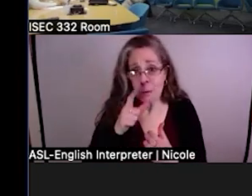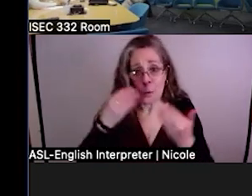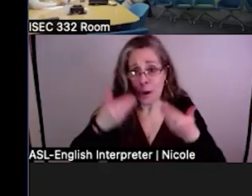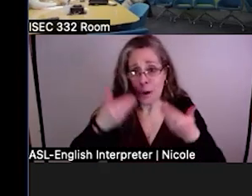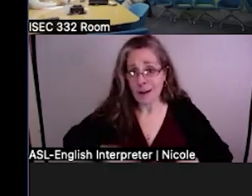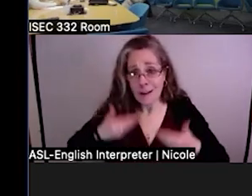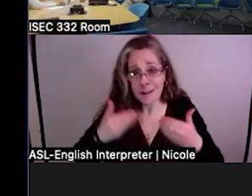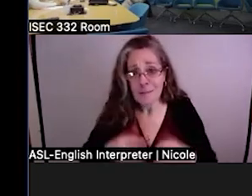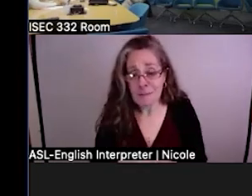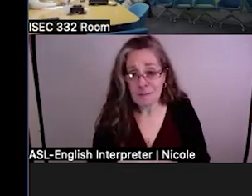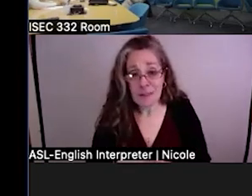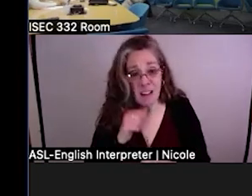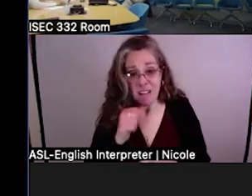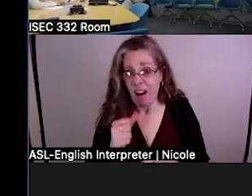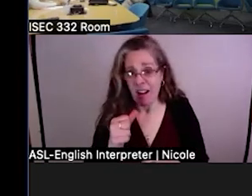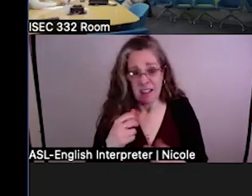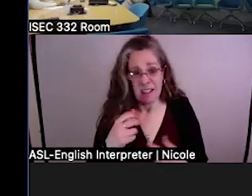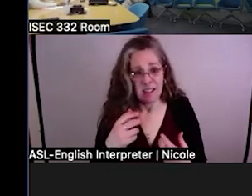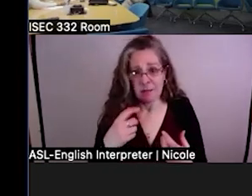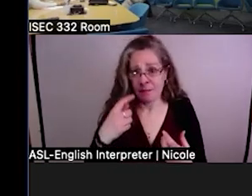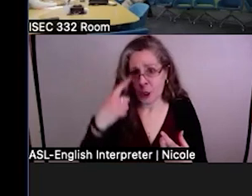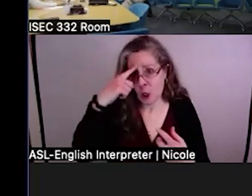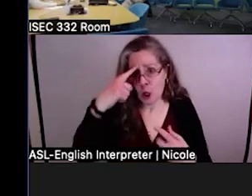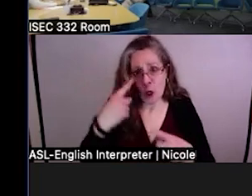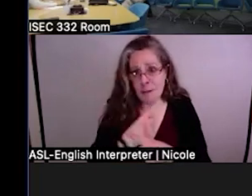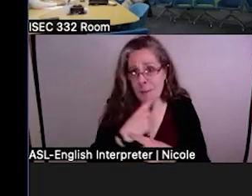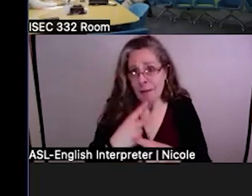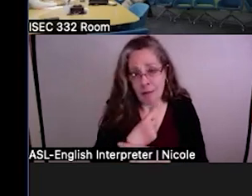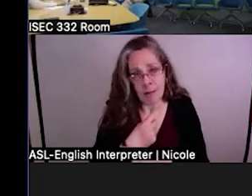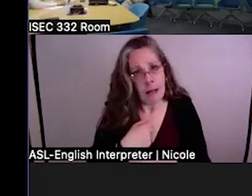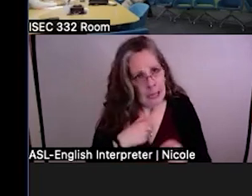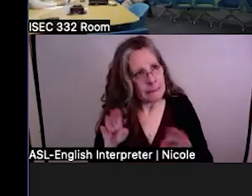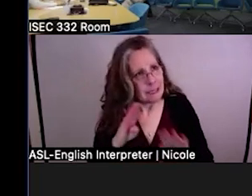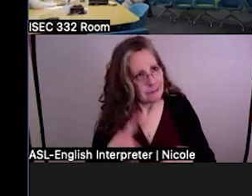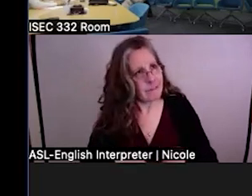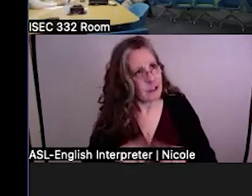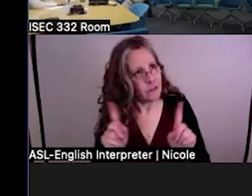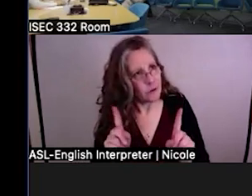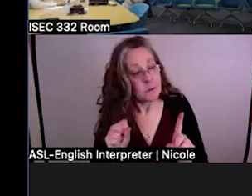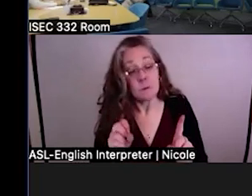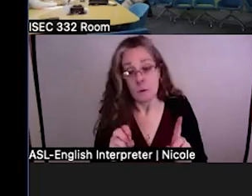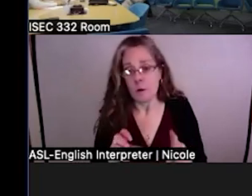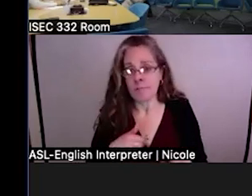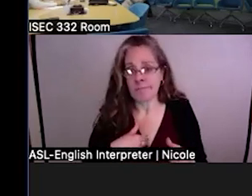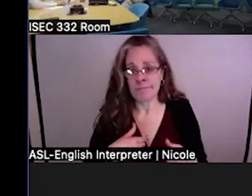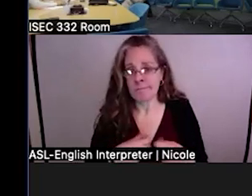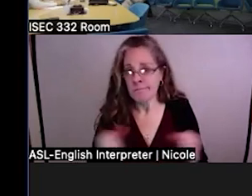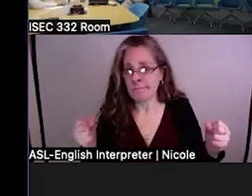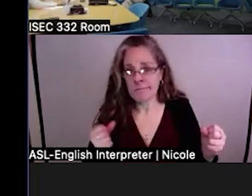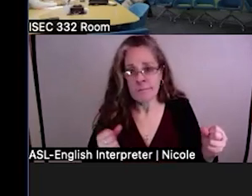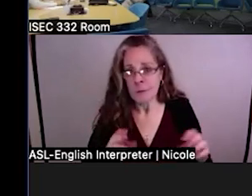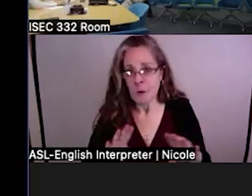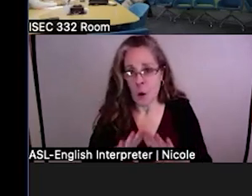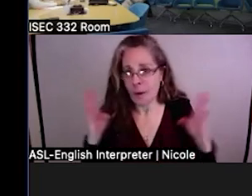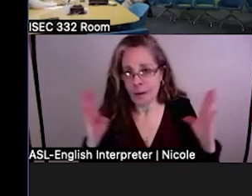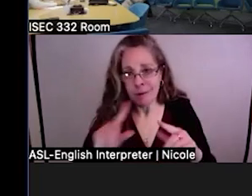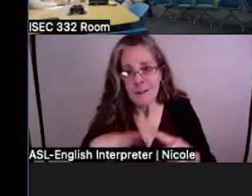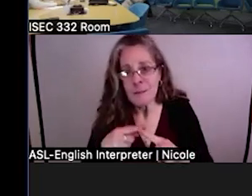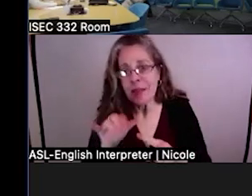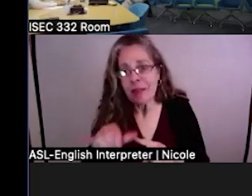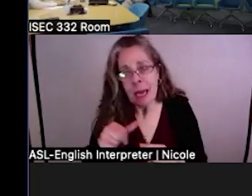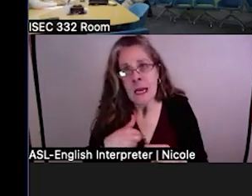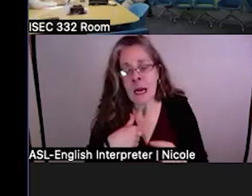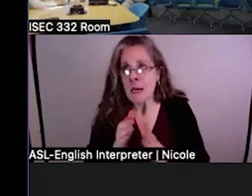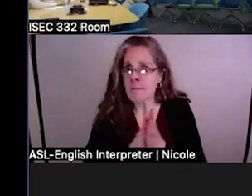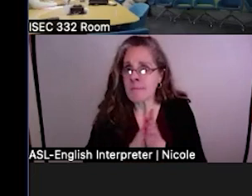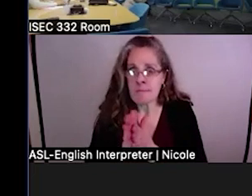I behave in a different way, and it's just changed a lot of things about me. So I'm very passionate about learning how to